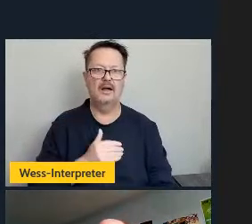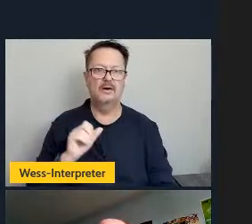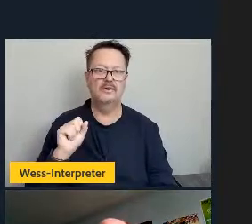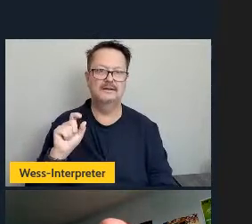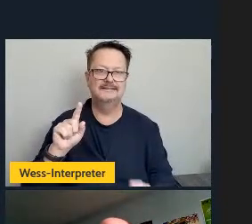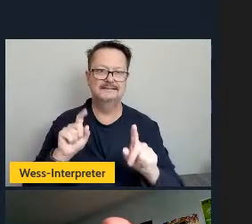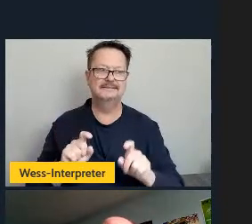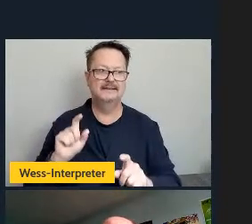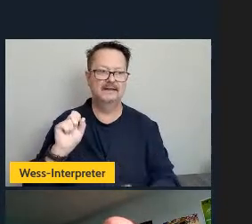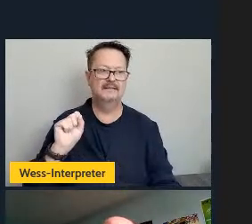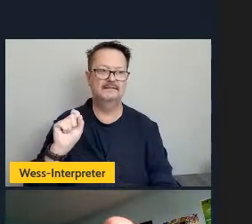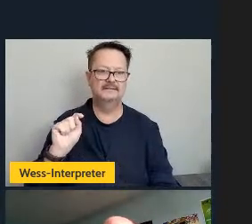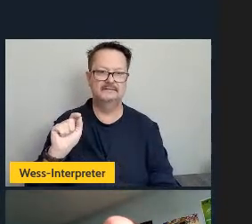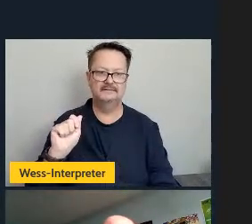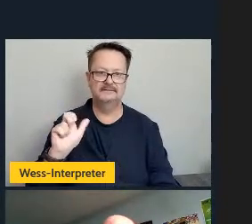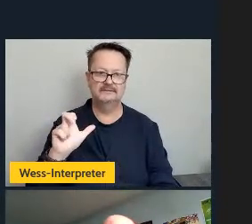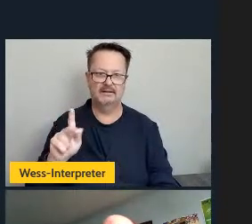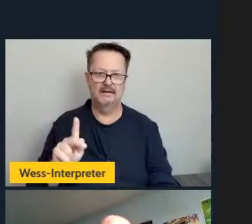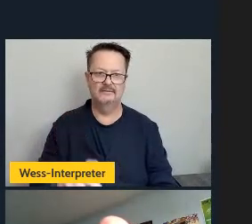And